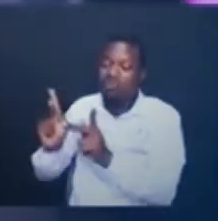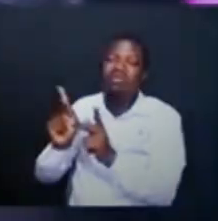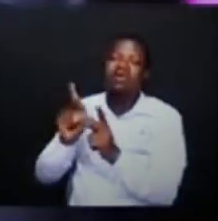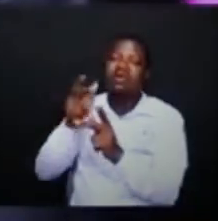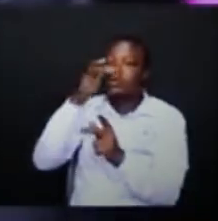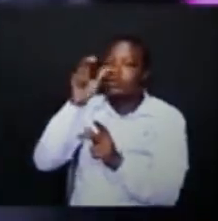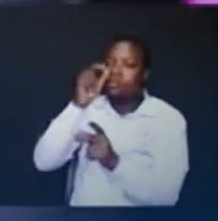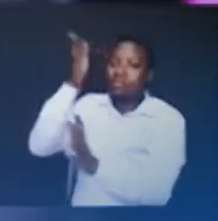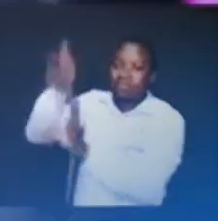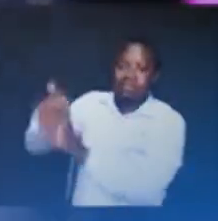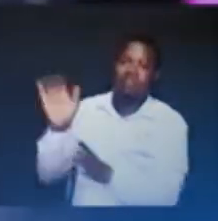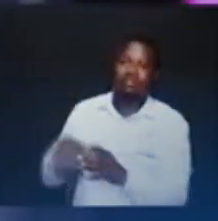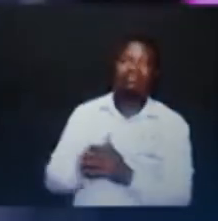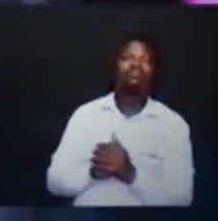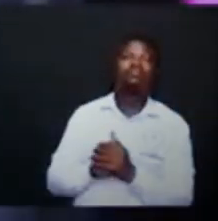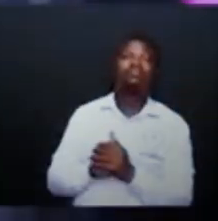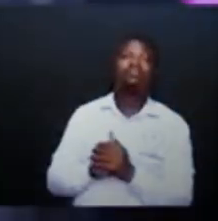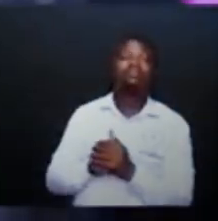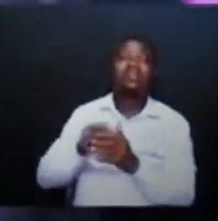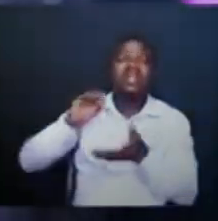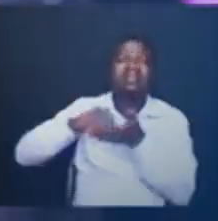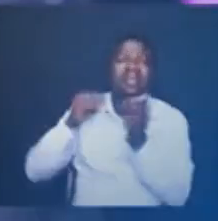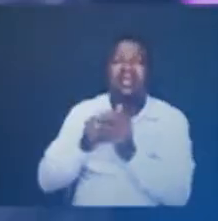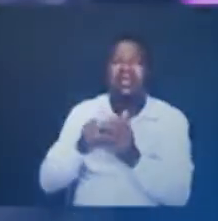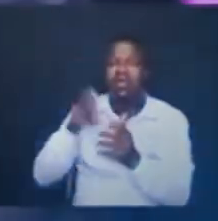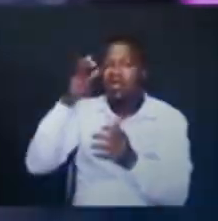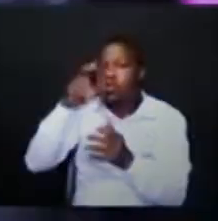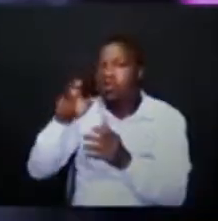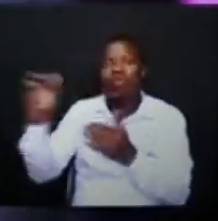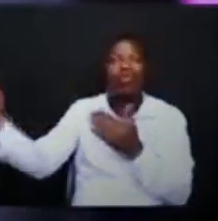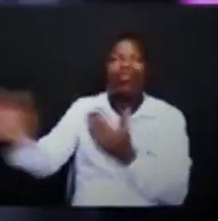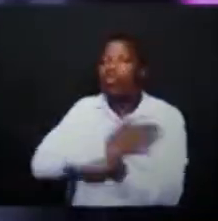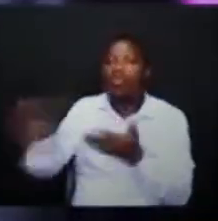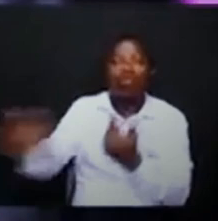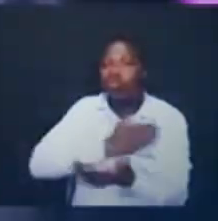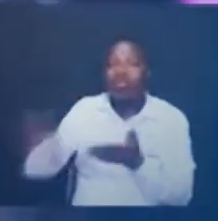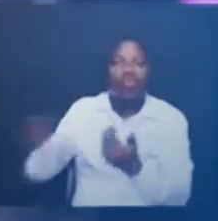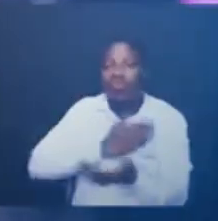corruption. I mean corruption of all sorts.